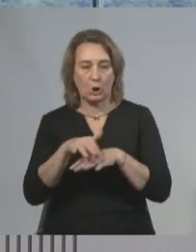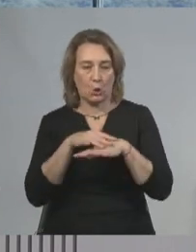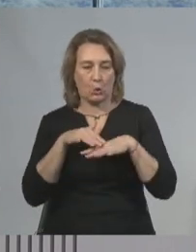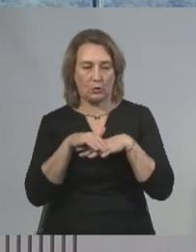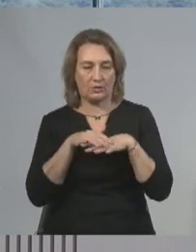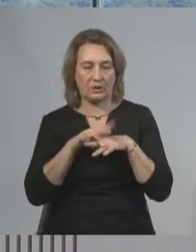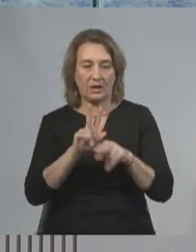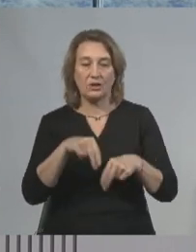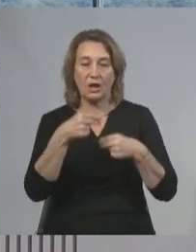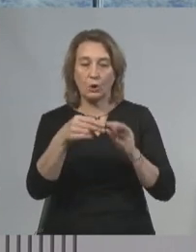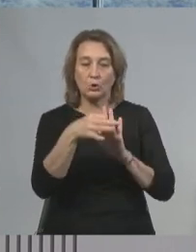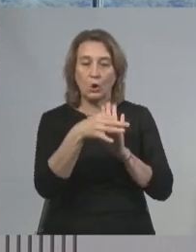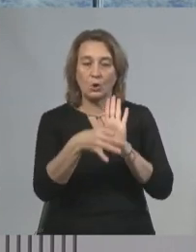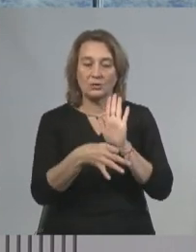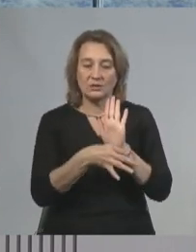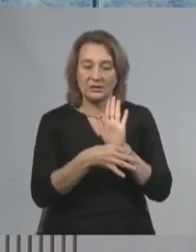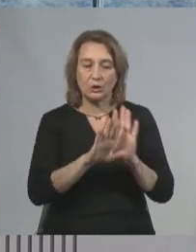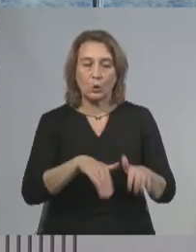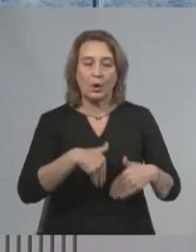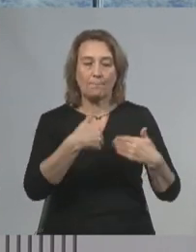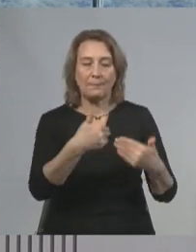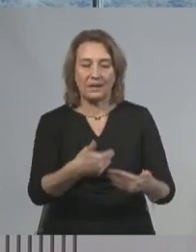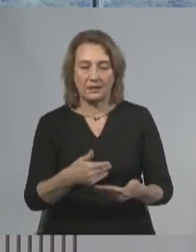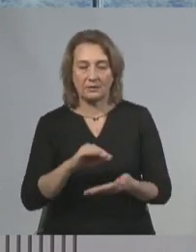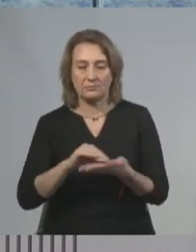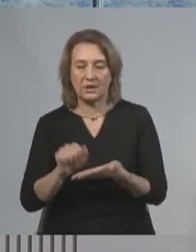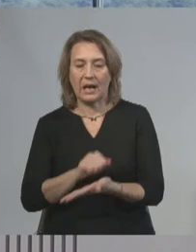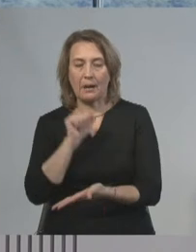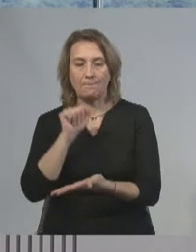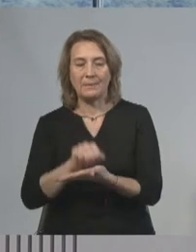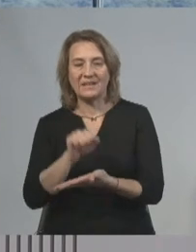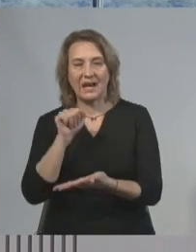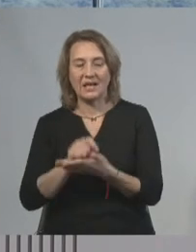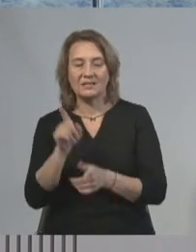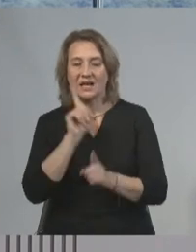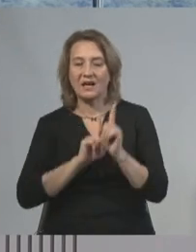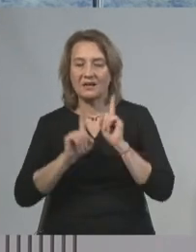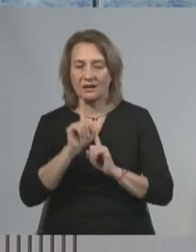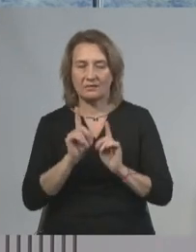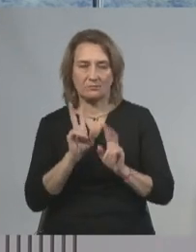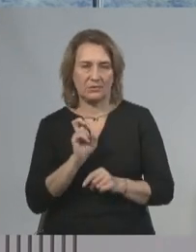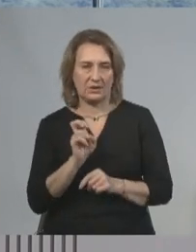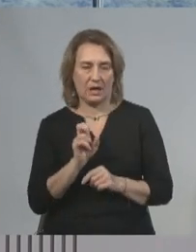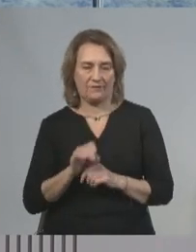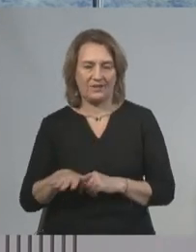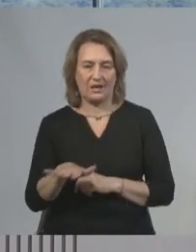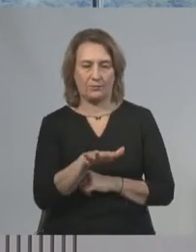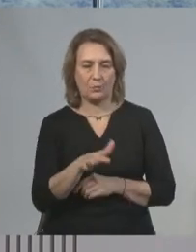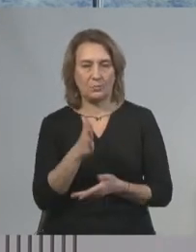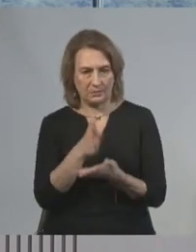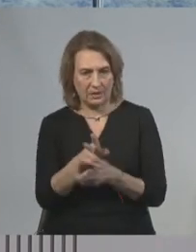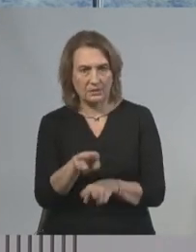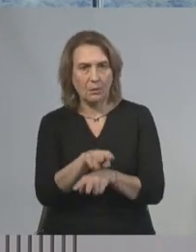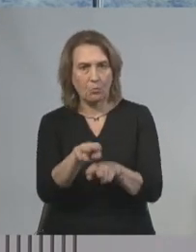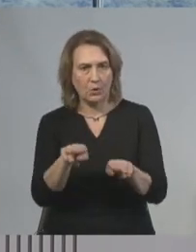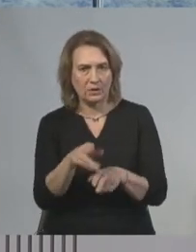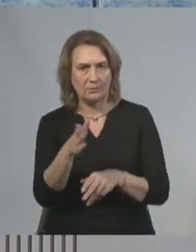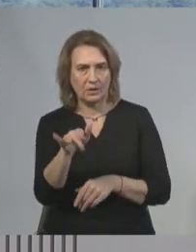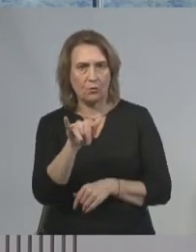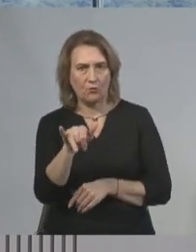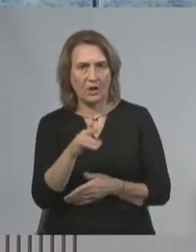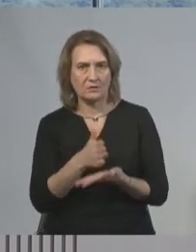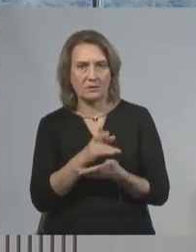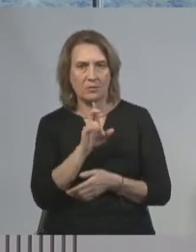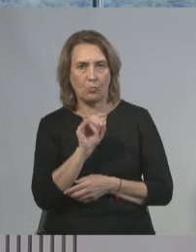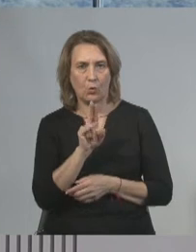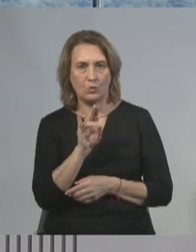that might evaluate the work of other journalists like a media council in europe